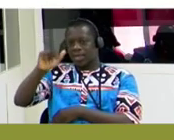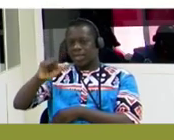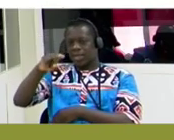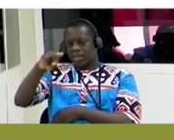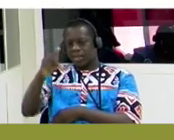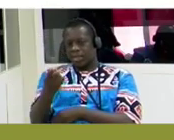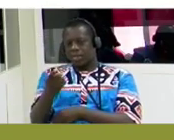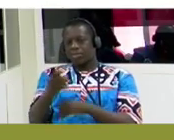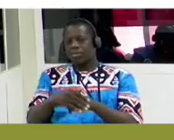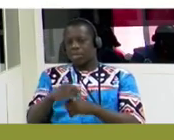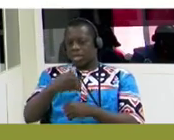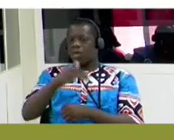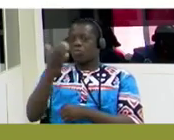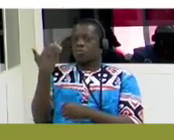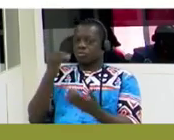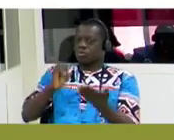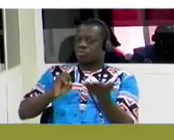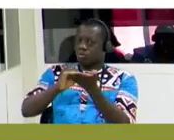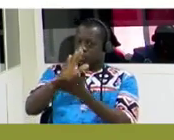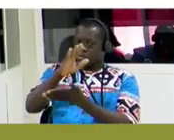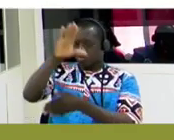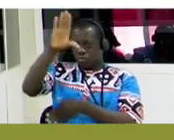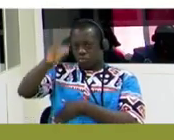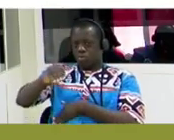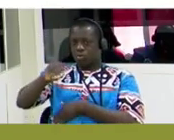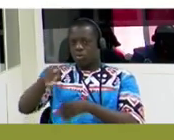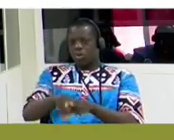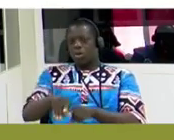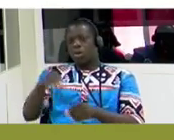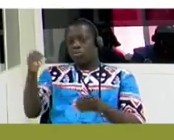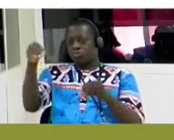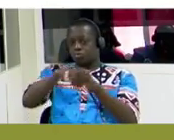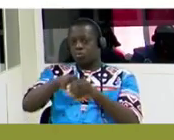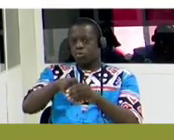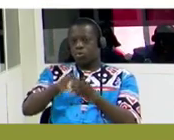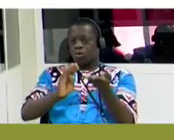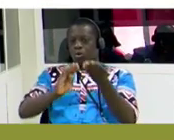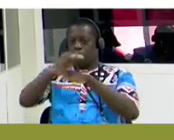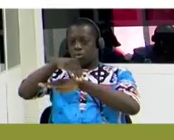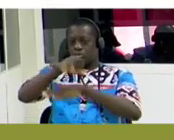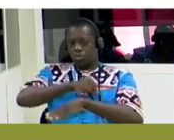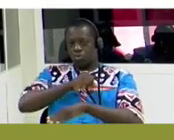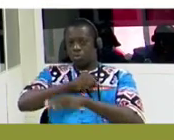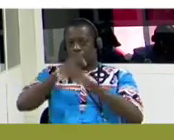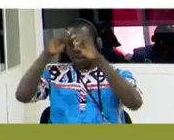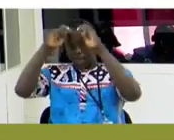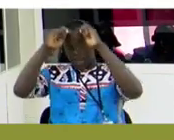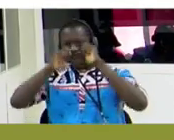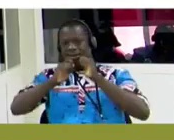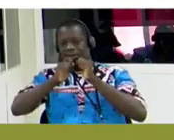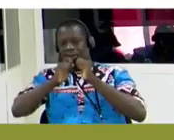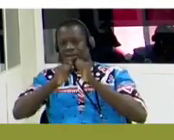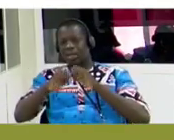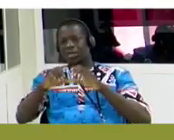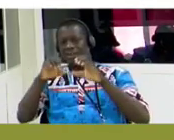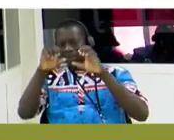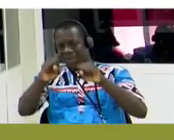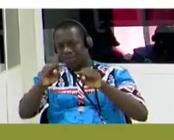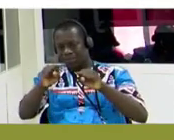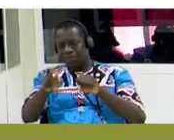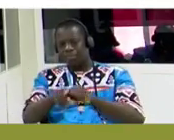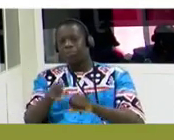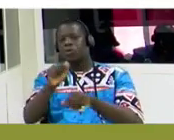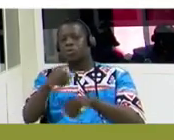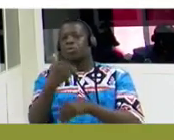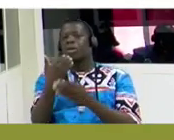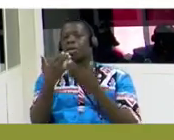Yeah, I was ordered to do that, to just put it in his head and hold it. Can you tell us how the order was made? Yeah, Malafi